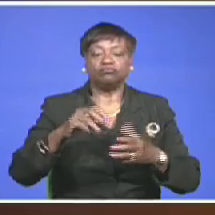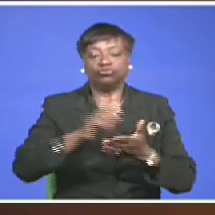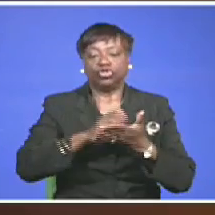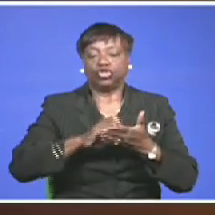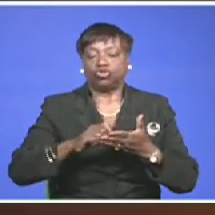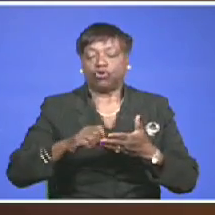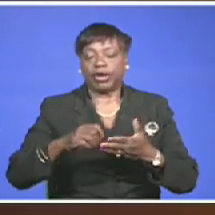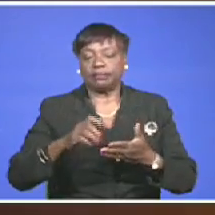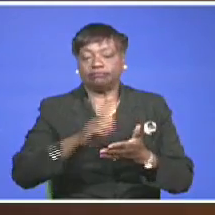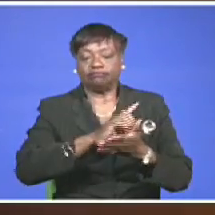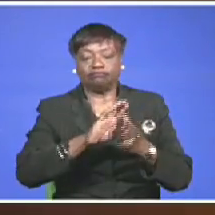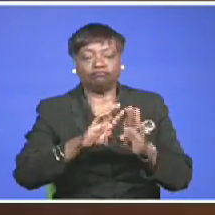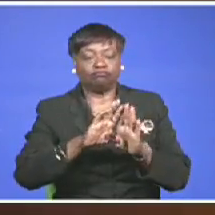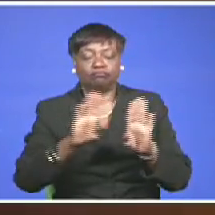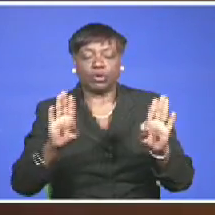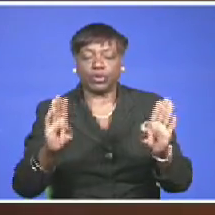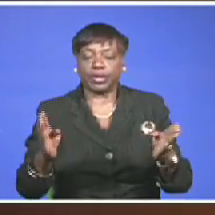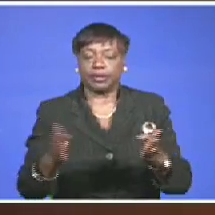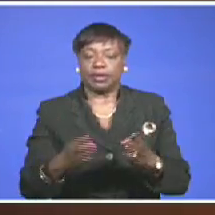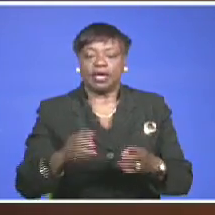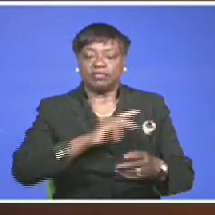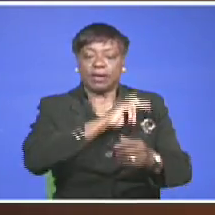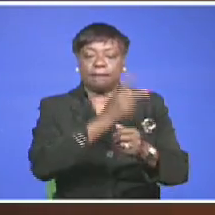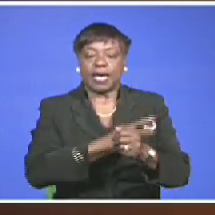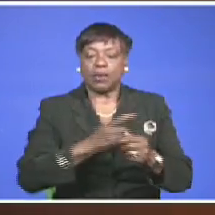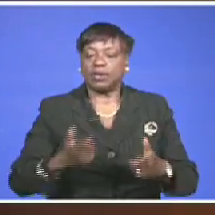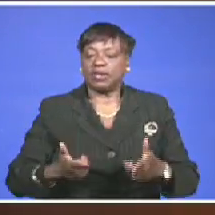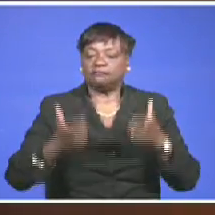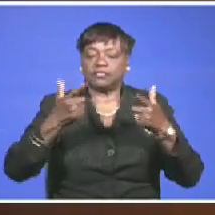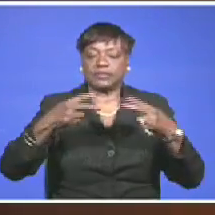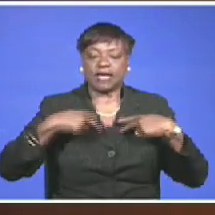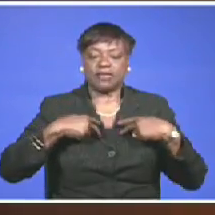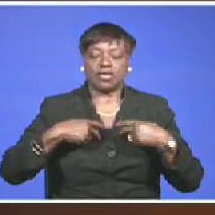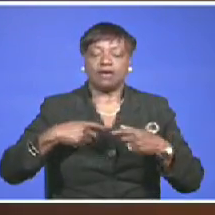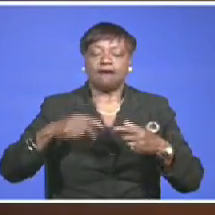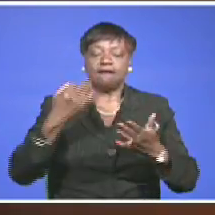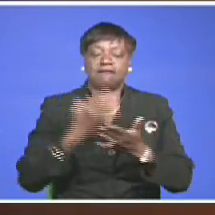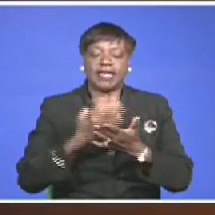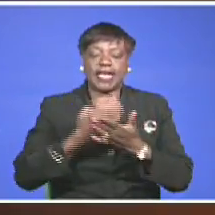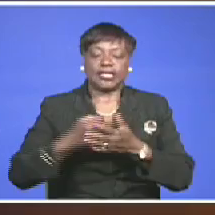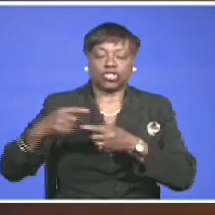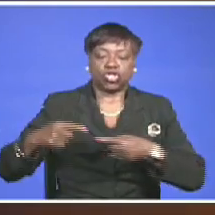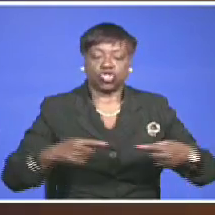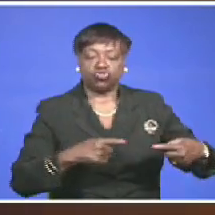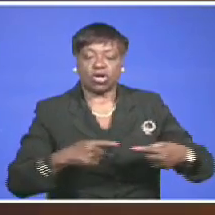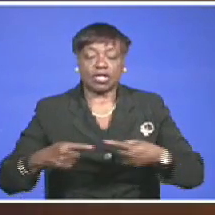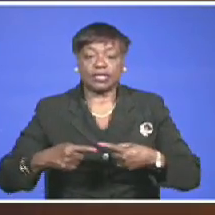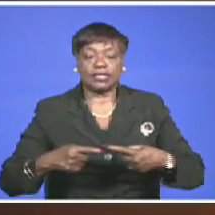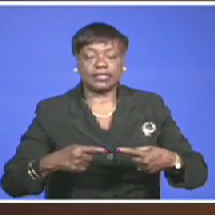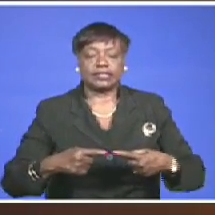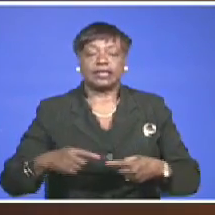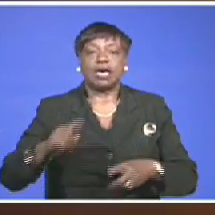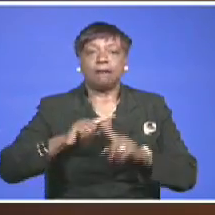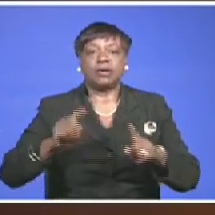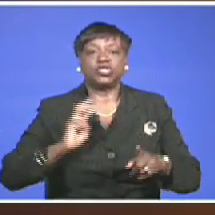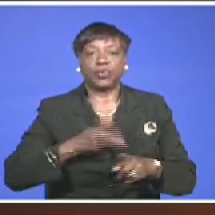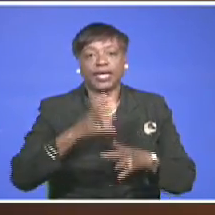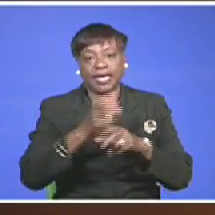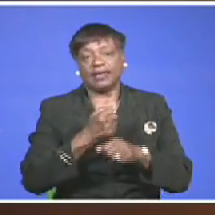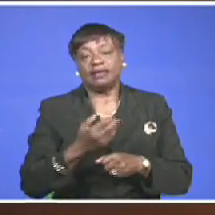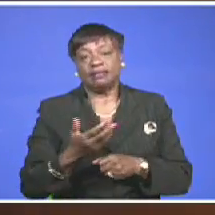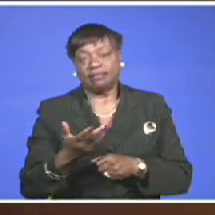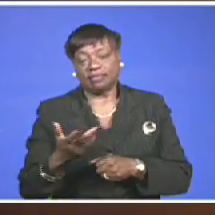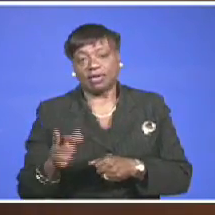been going the way we ought to be going because of financial struggles right now, but we are getting there with the support of our